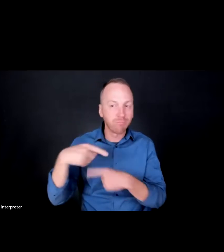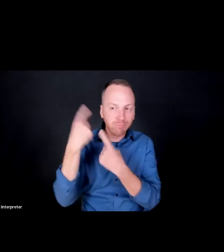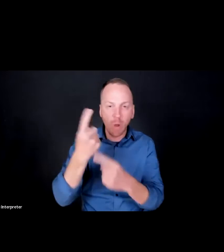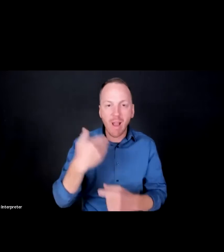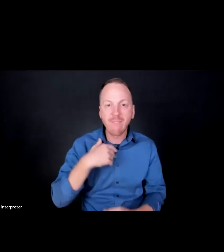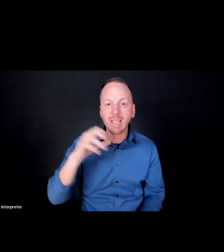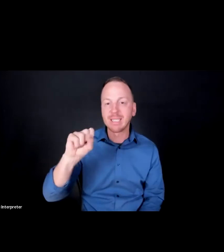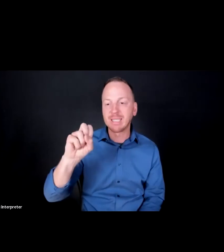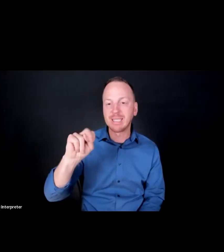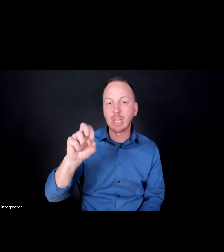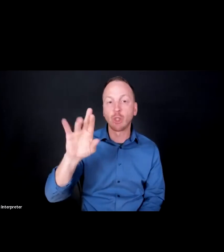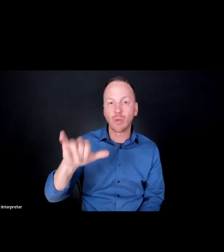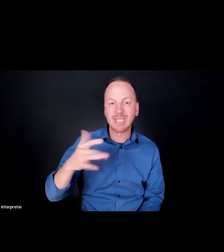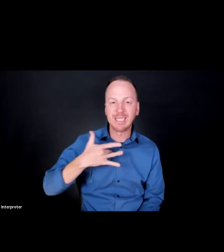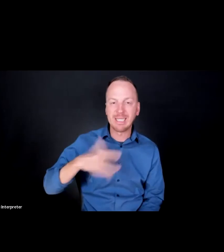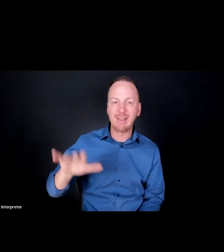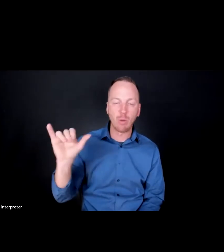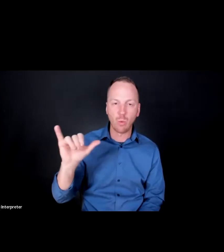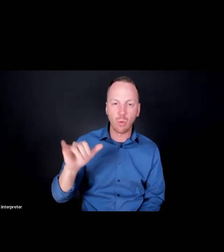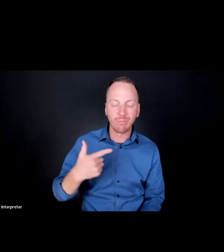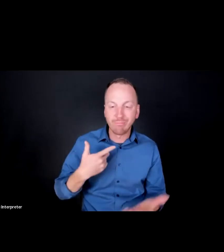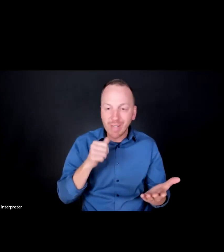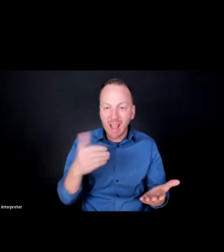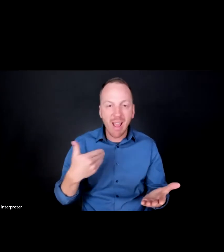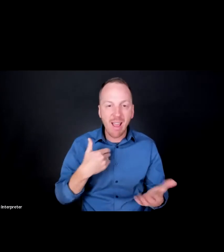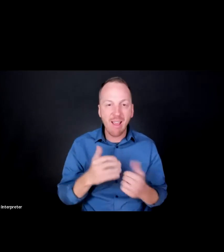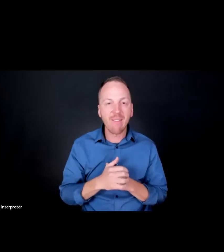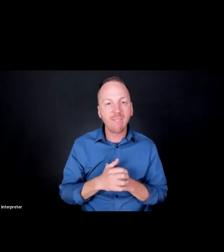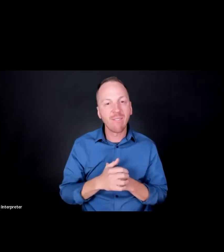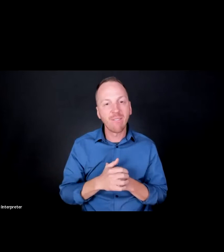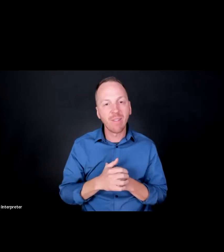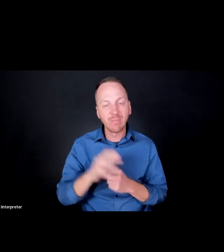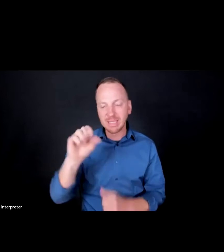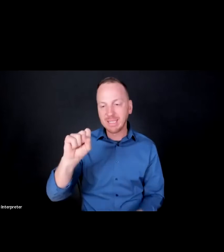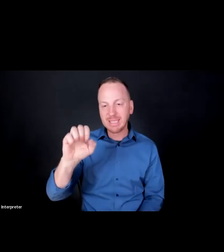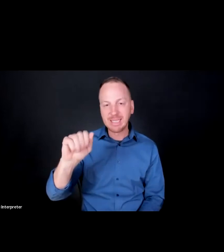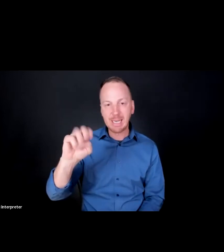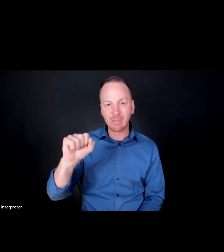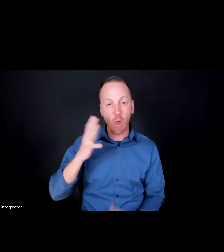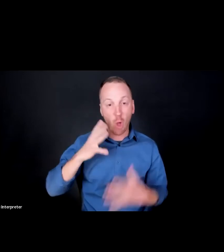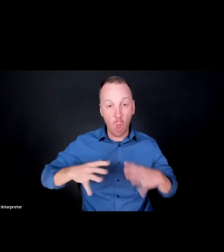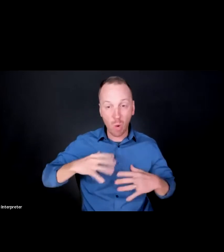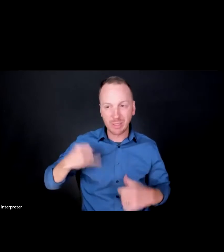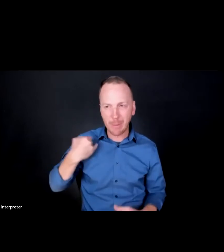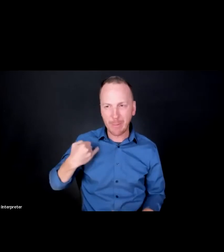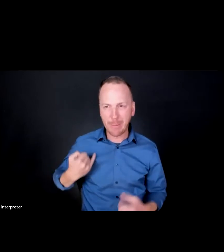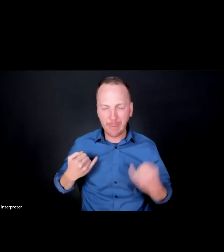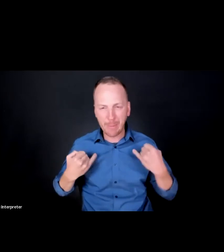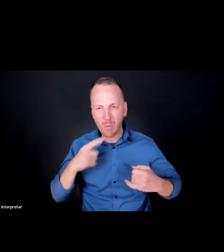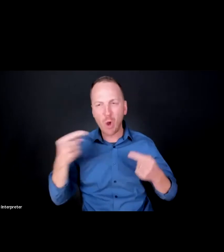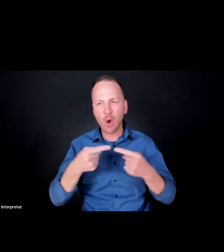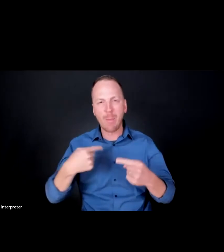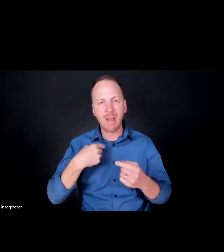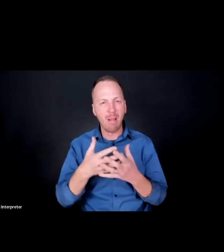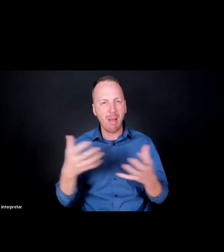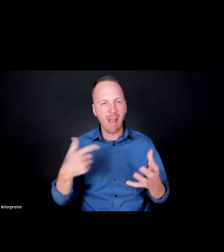sensory sensitivities, so not having the seams of clothing a lot of times would hurt me quite a